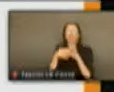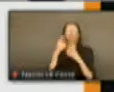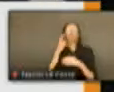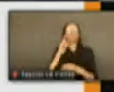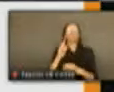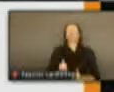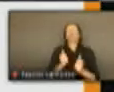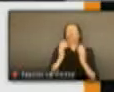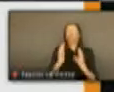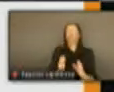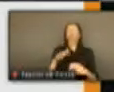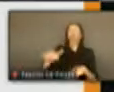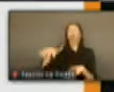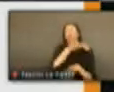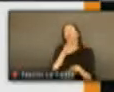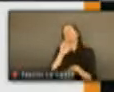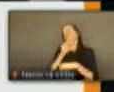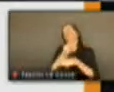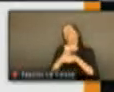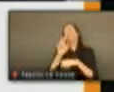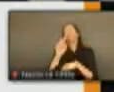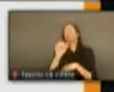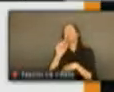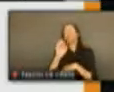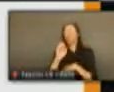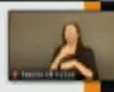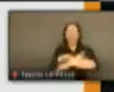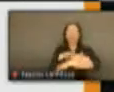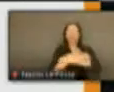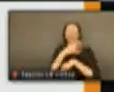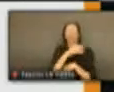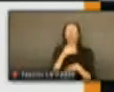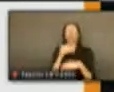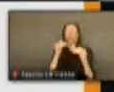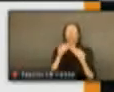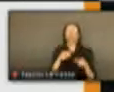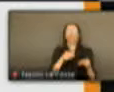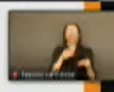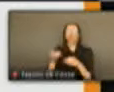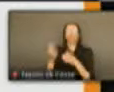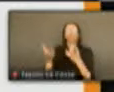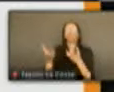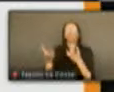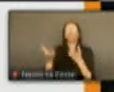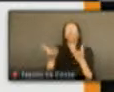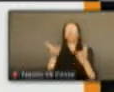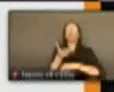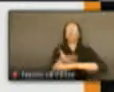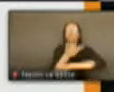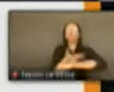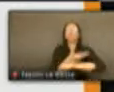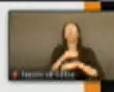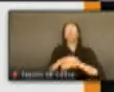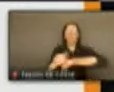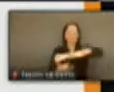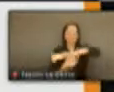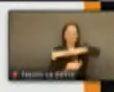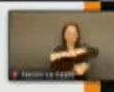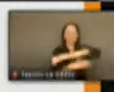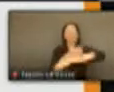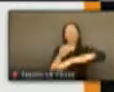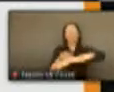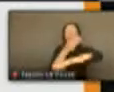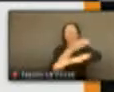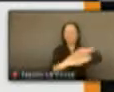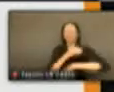and road resurfacing, bridge rehabilitation, and drainage improvements, and other projects that are